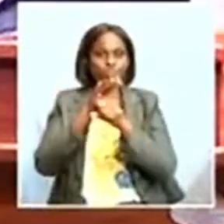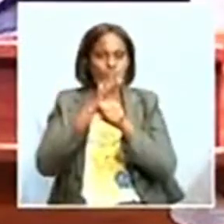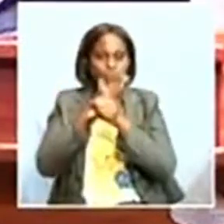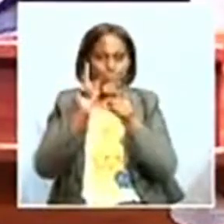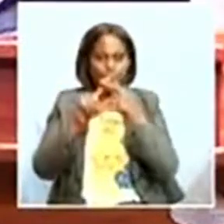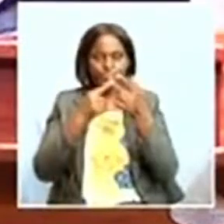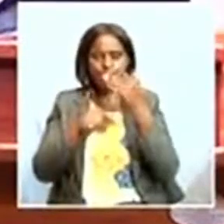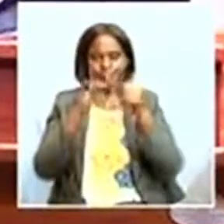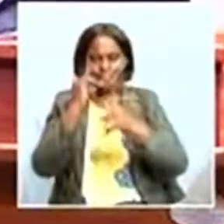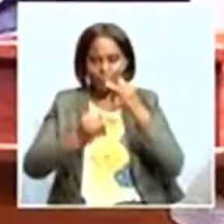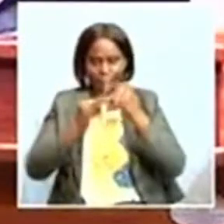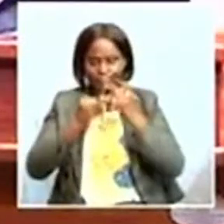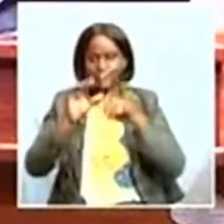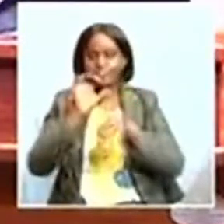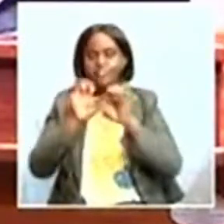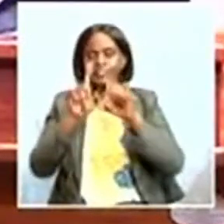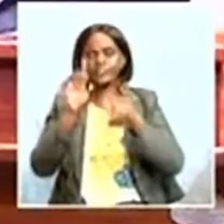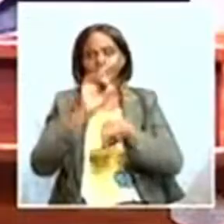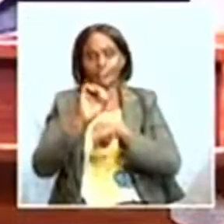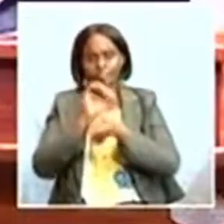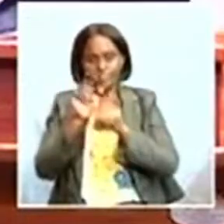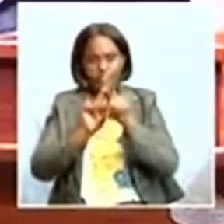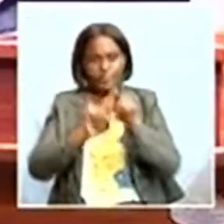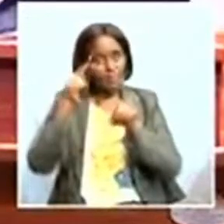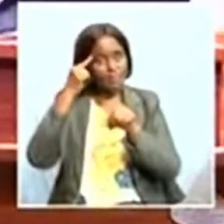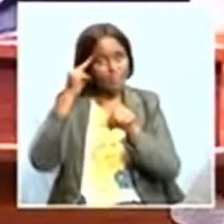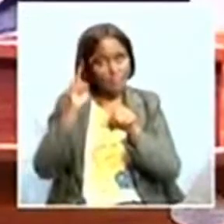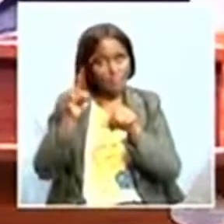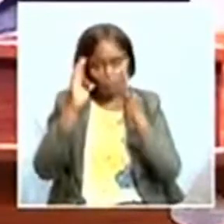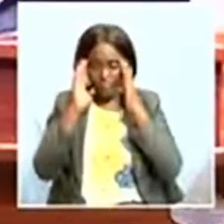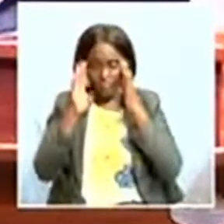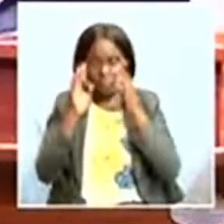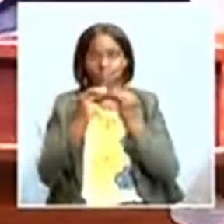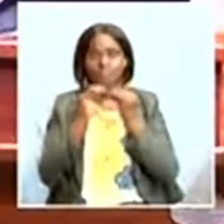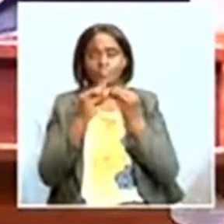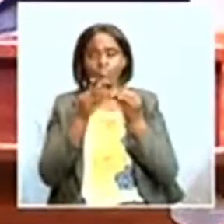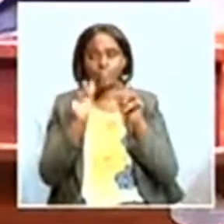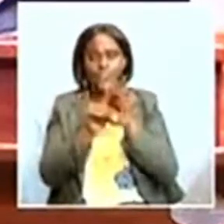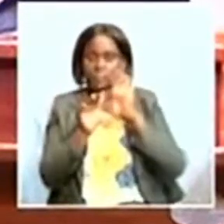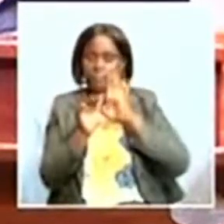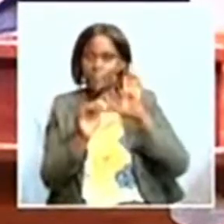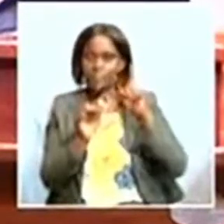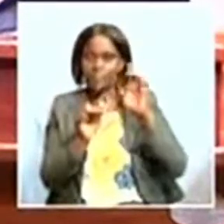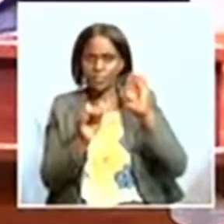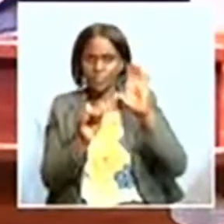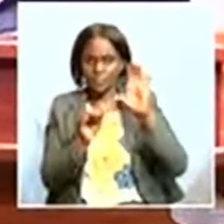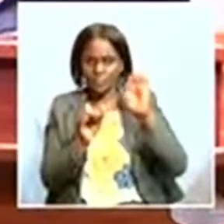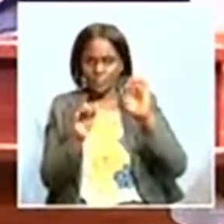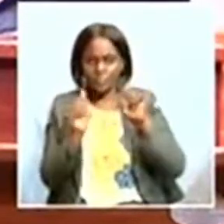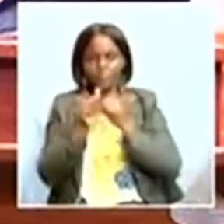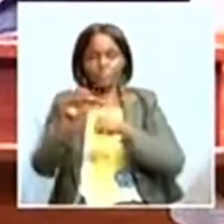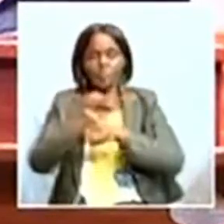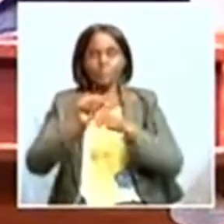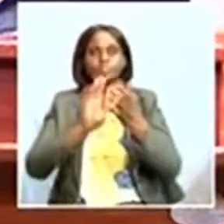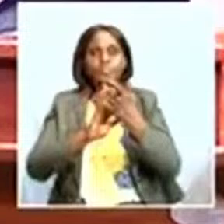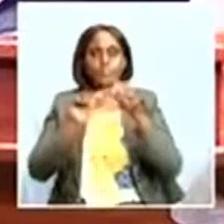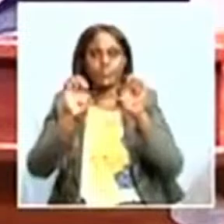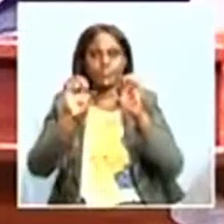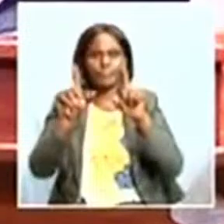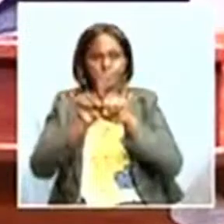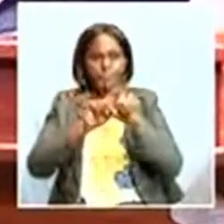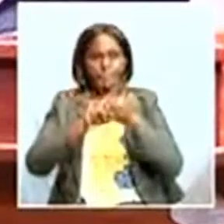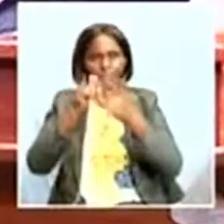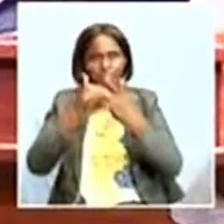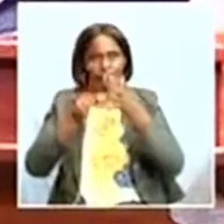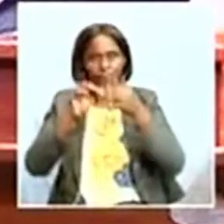to expanding education opportunities. The government's focus on ECE and secondary education aligns with